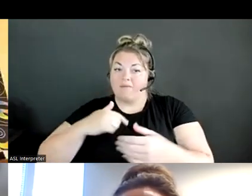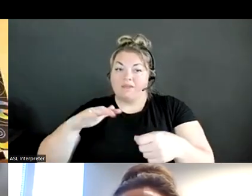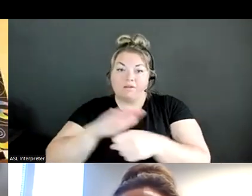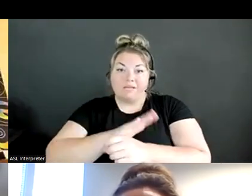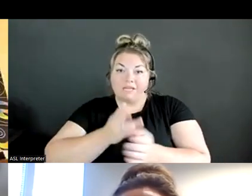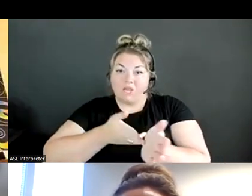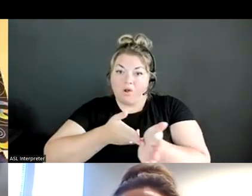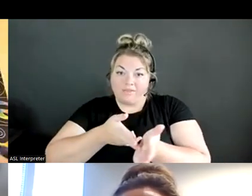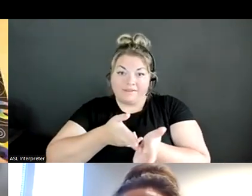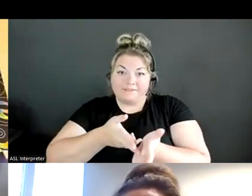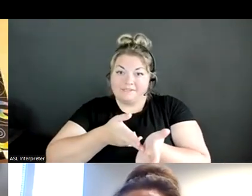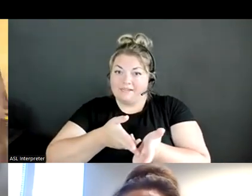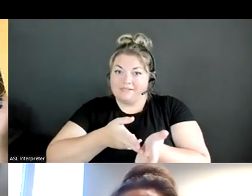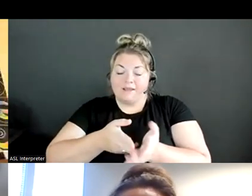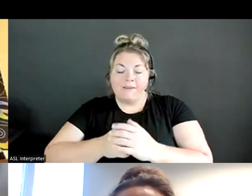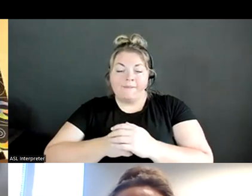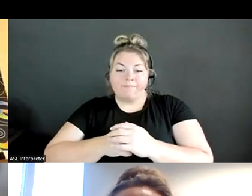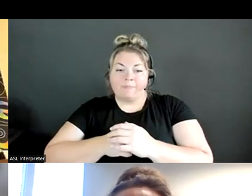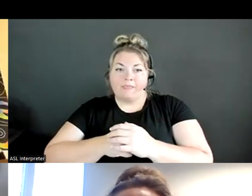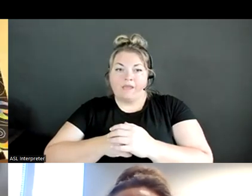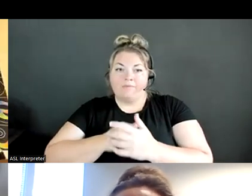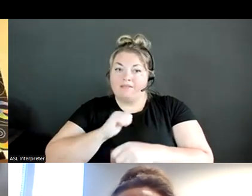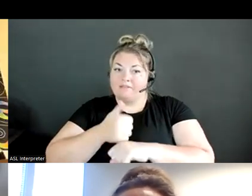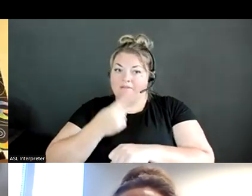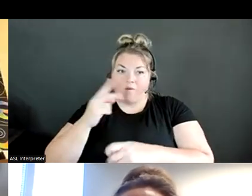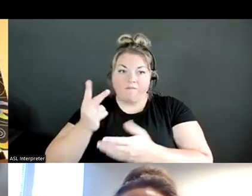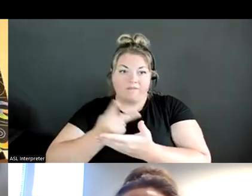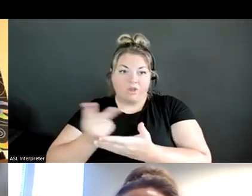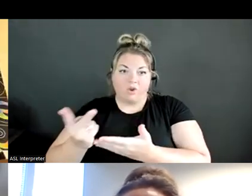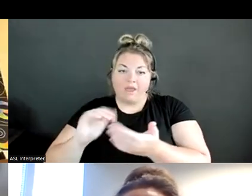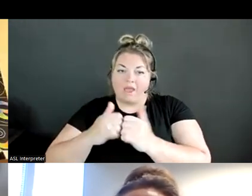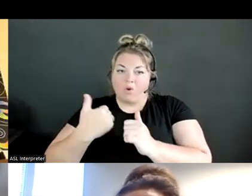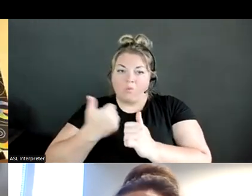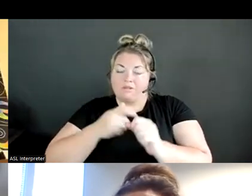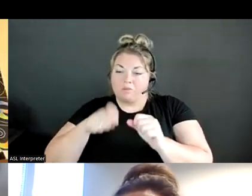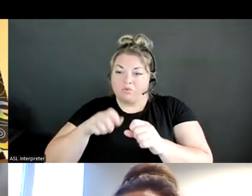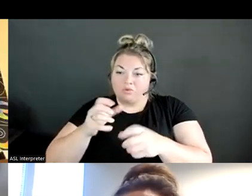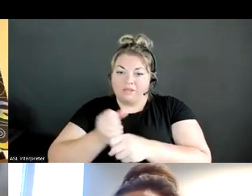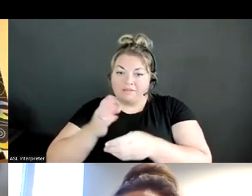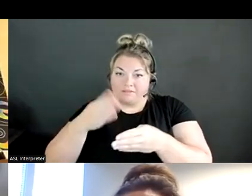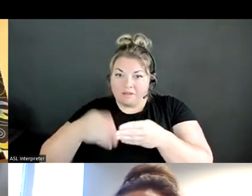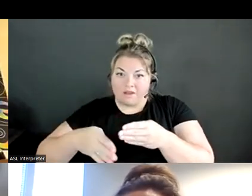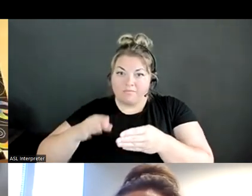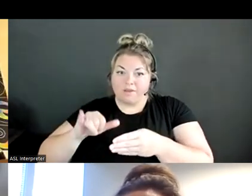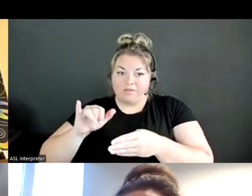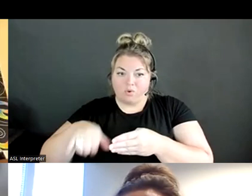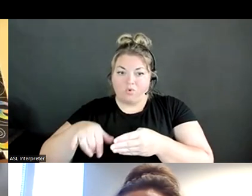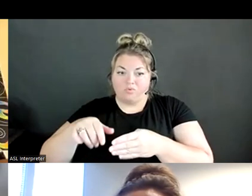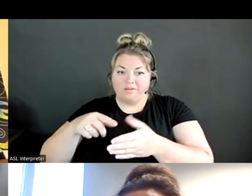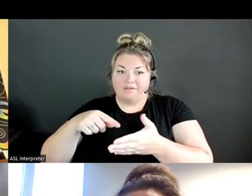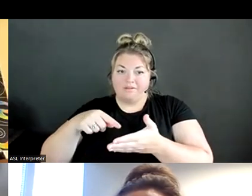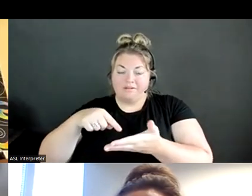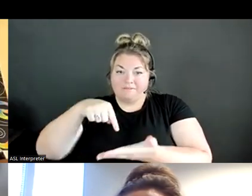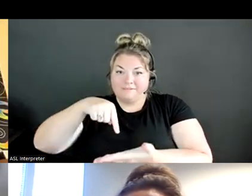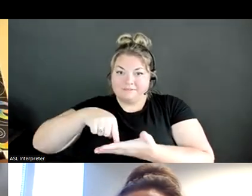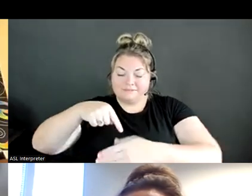authentic and like it's set up for failure. How are we supposed to get this done by these deadlines and by statutory